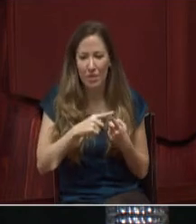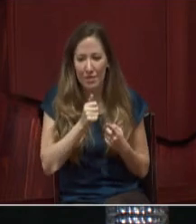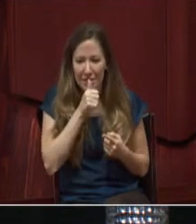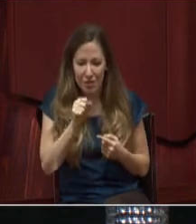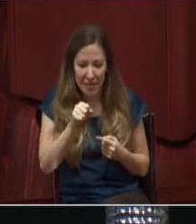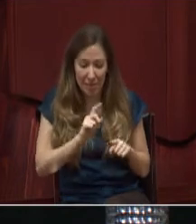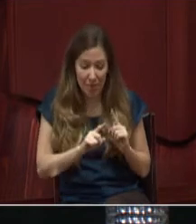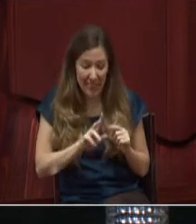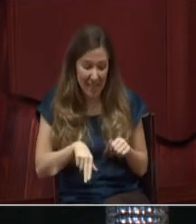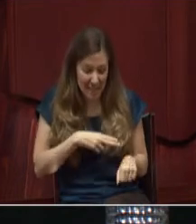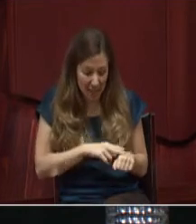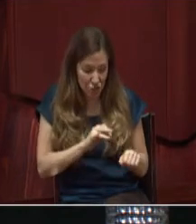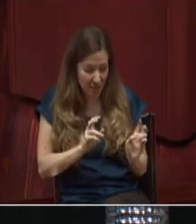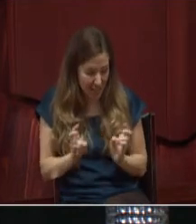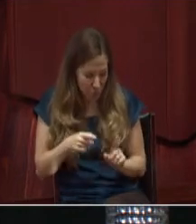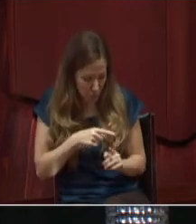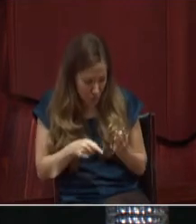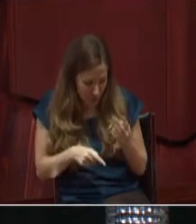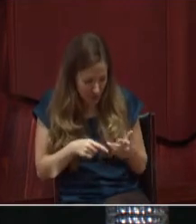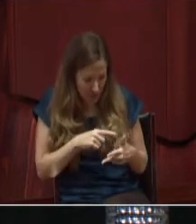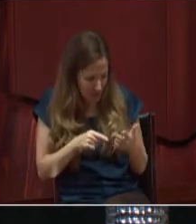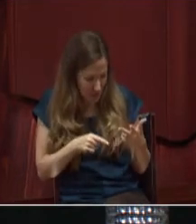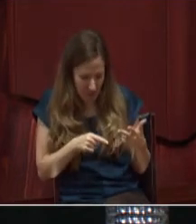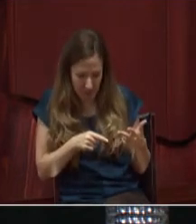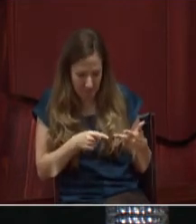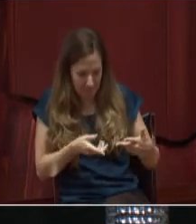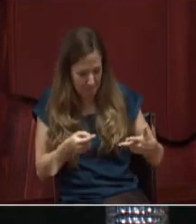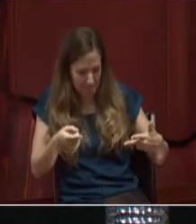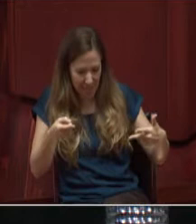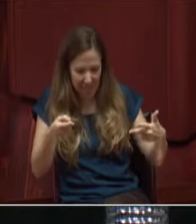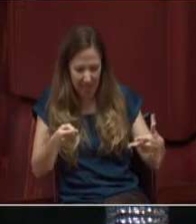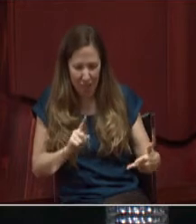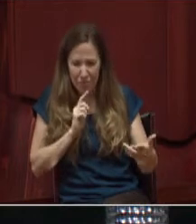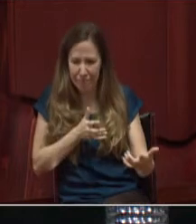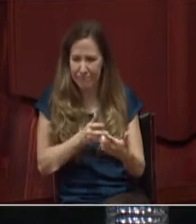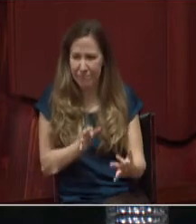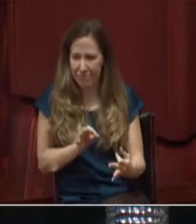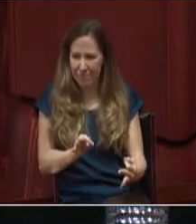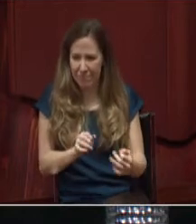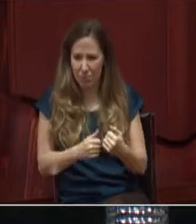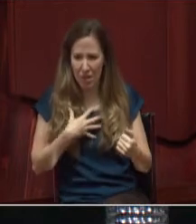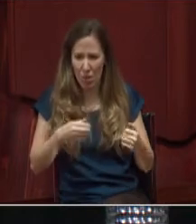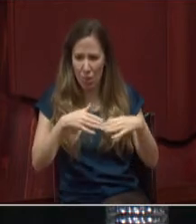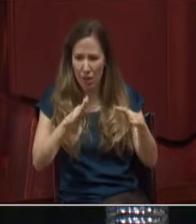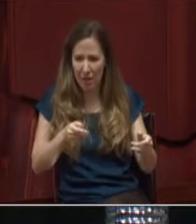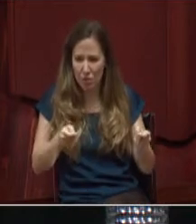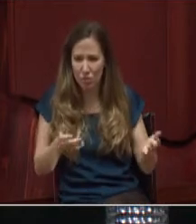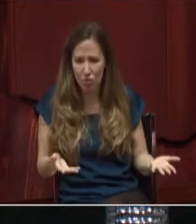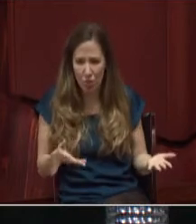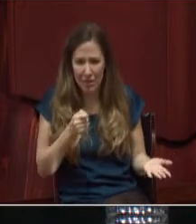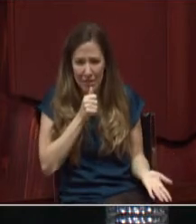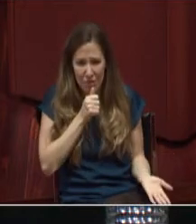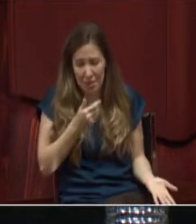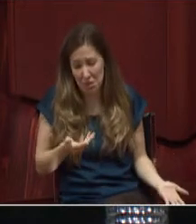But the very nature of the issues at the outset of the administration lent themselves to White House control and secrecy.